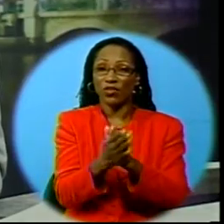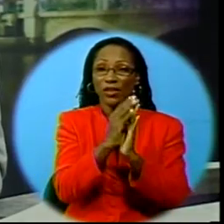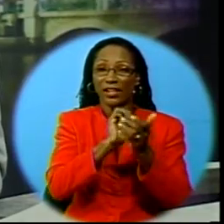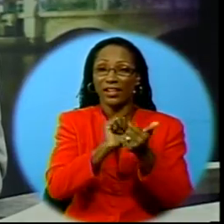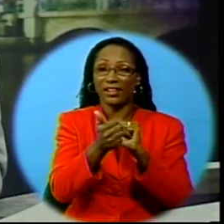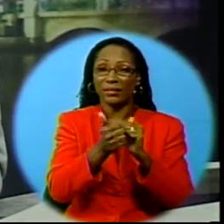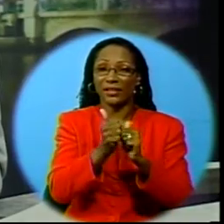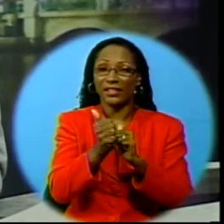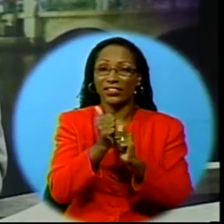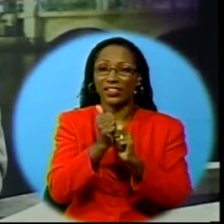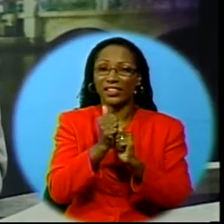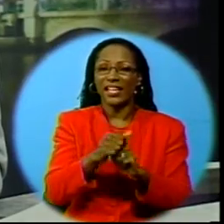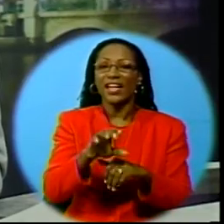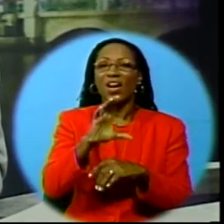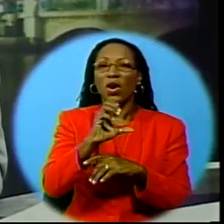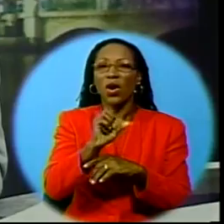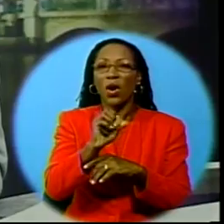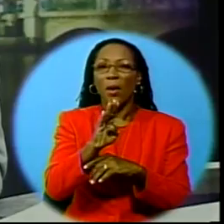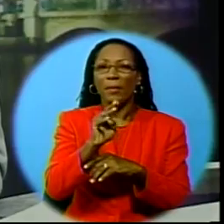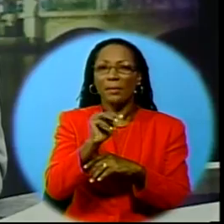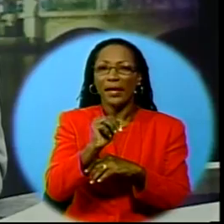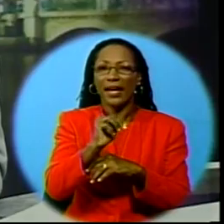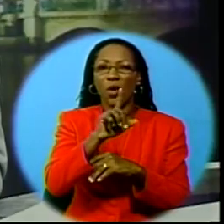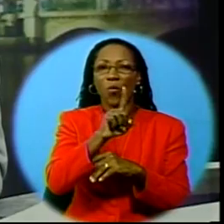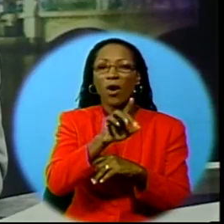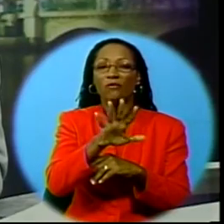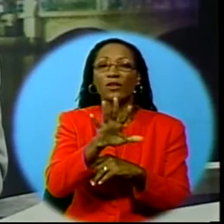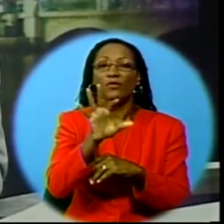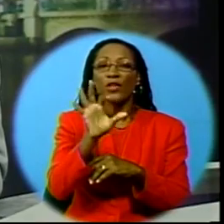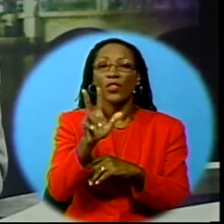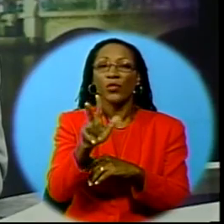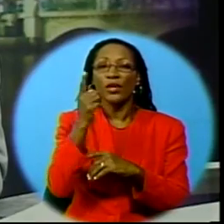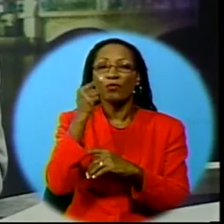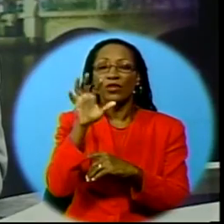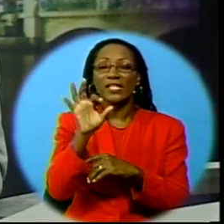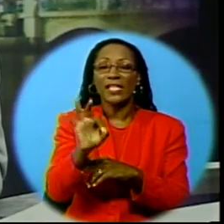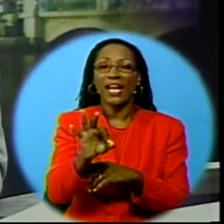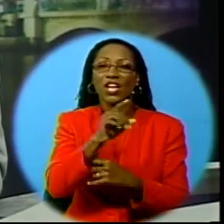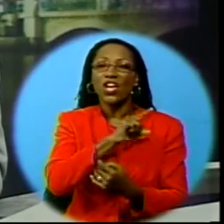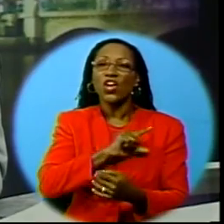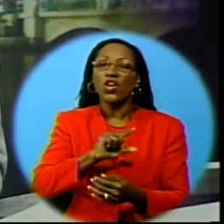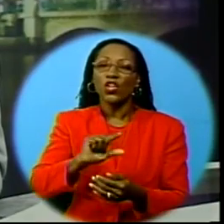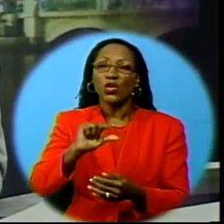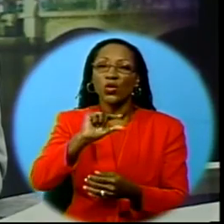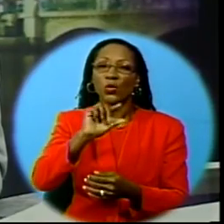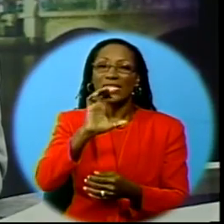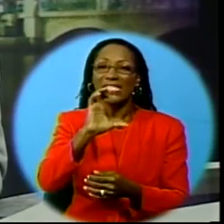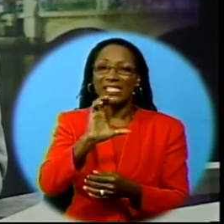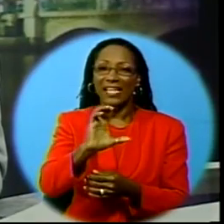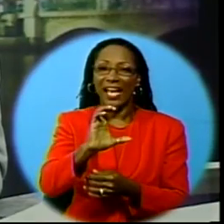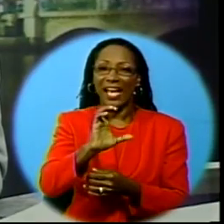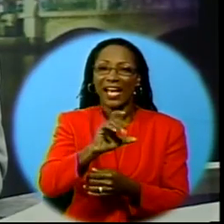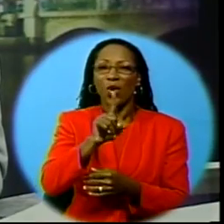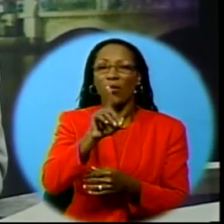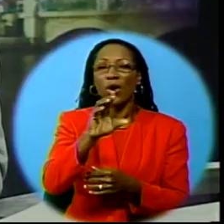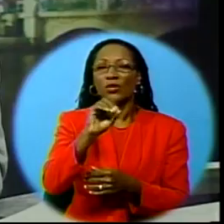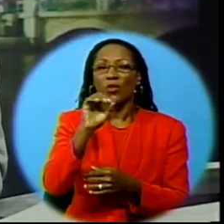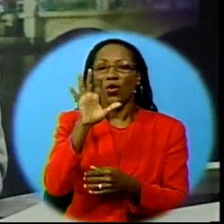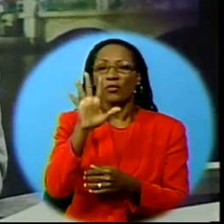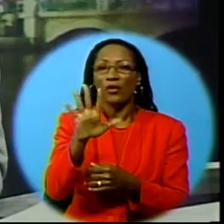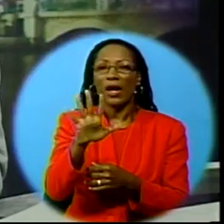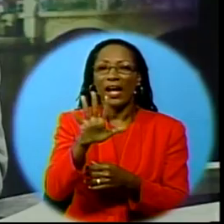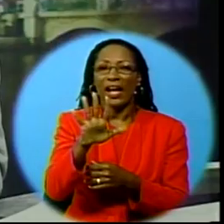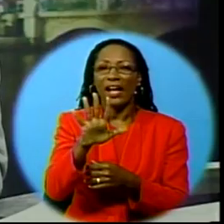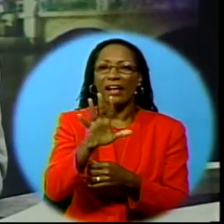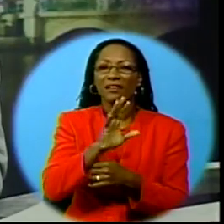9 off their 35 overs, and Queen's College, in reply, could only get 105 for 9 in their 35 overs, giving the